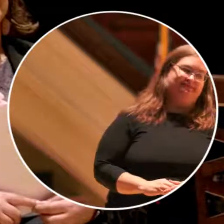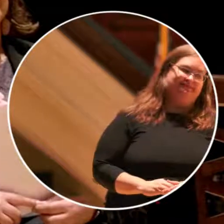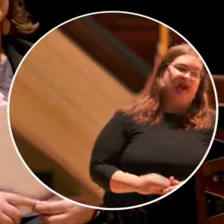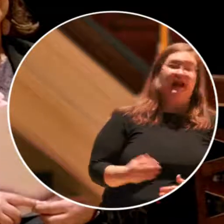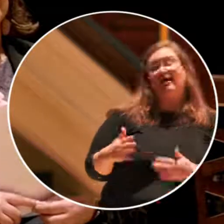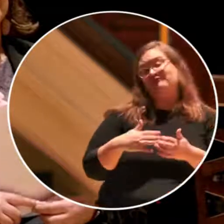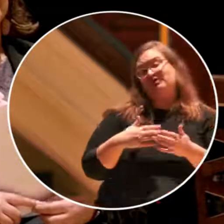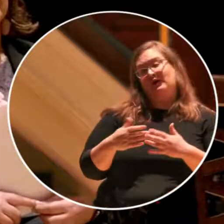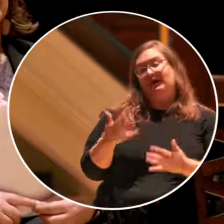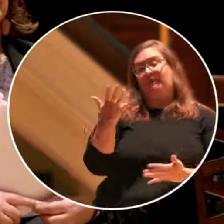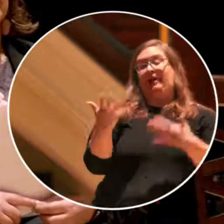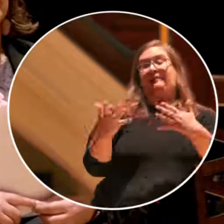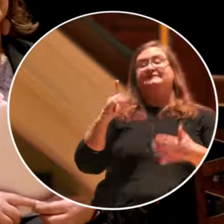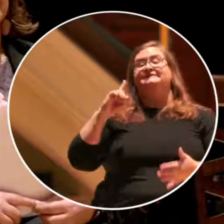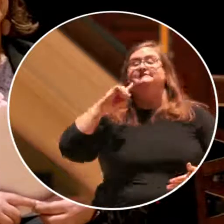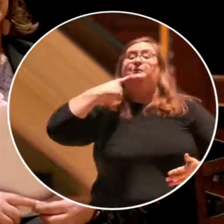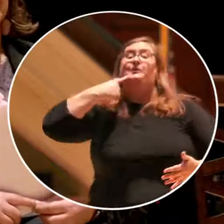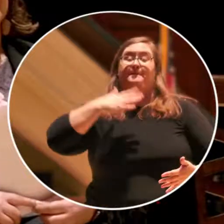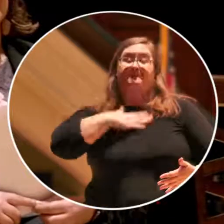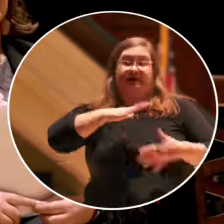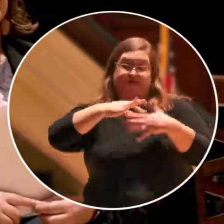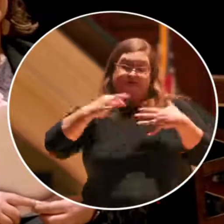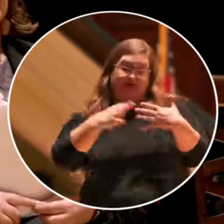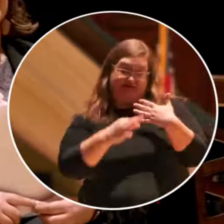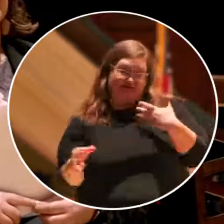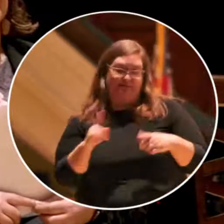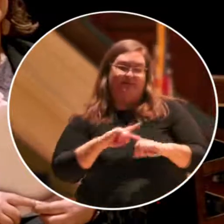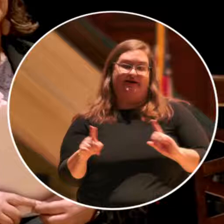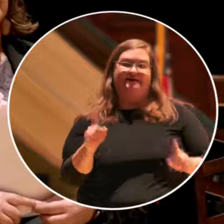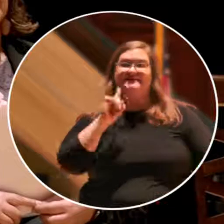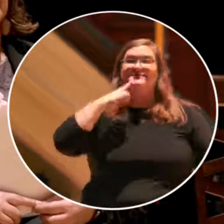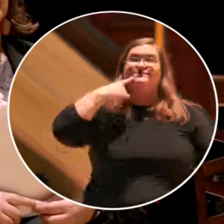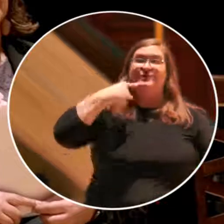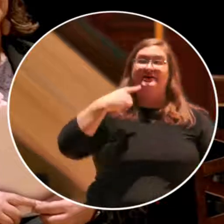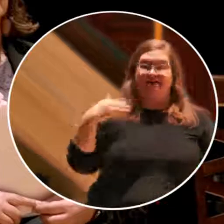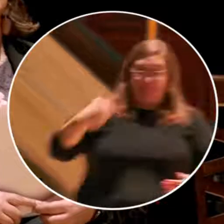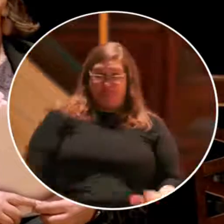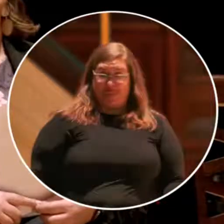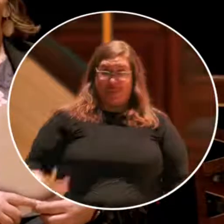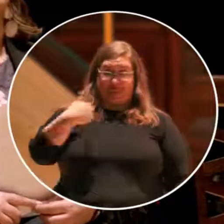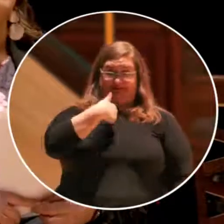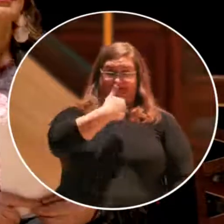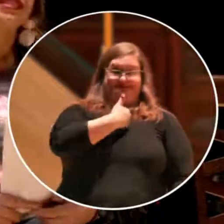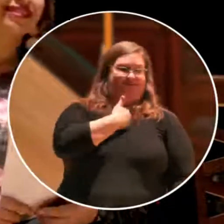been disappointed in my choices, but she was never disappointed in me.